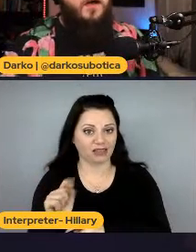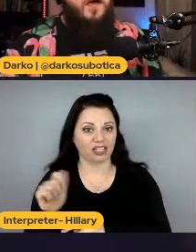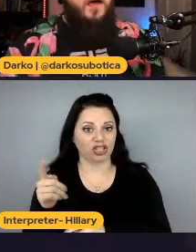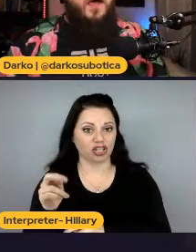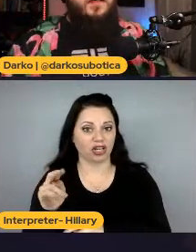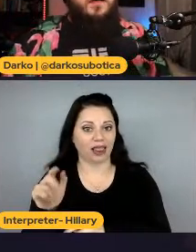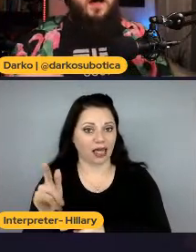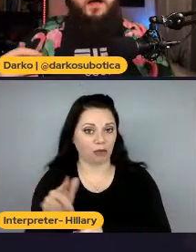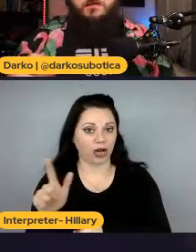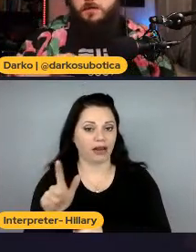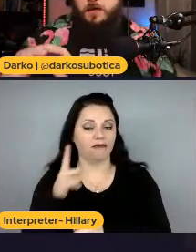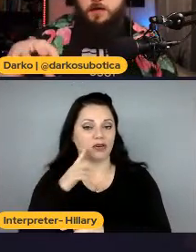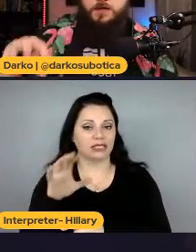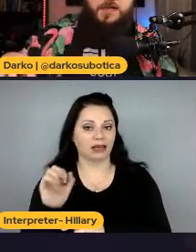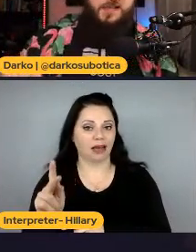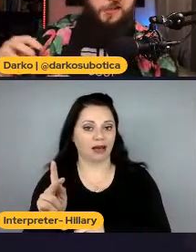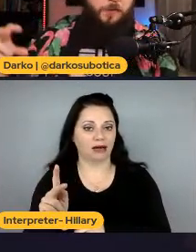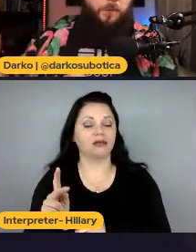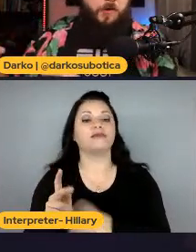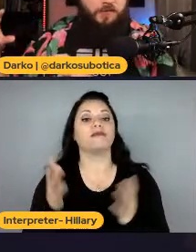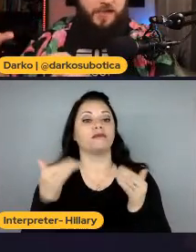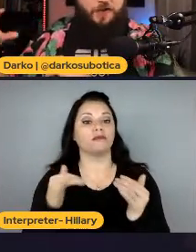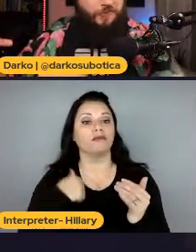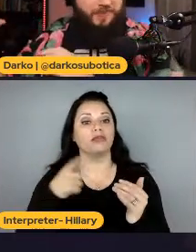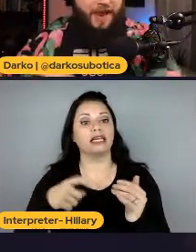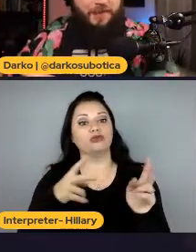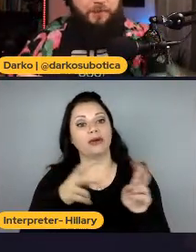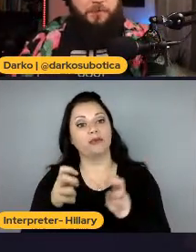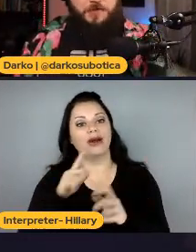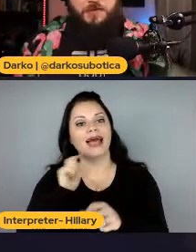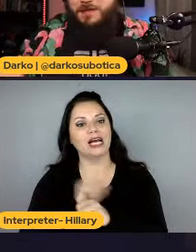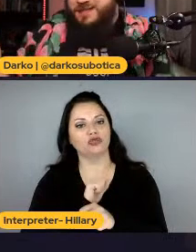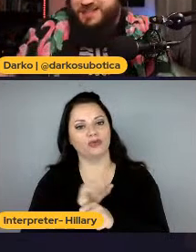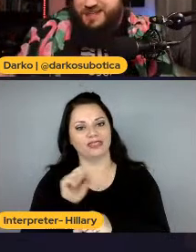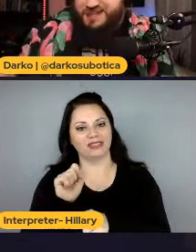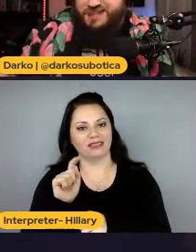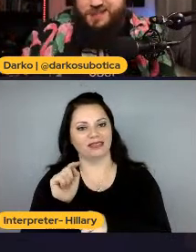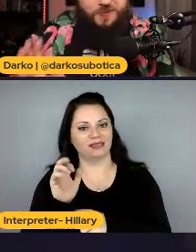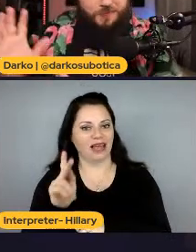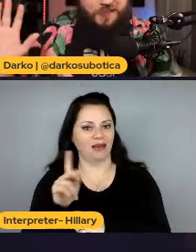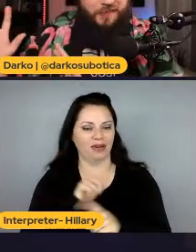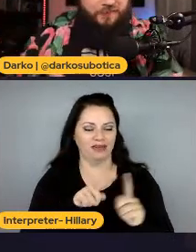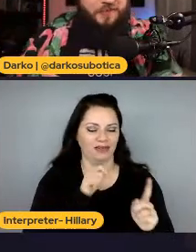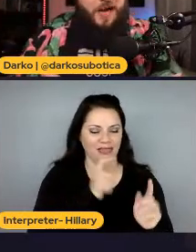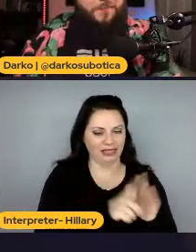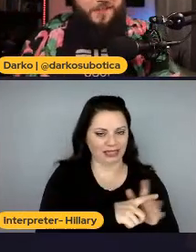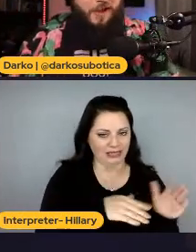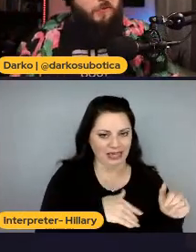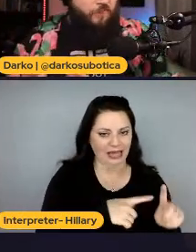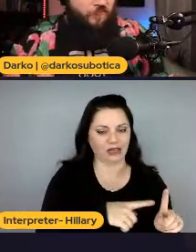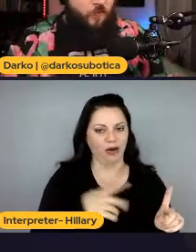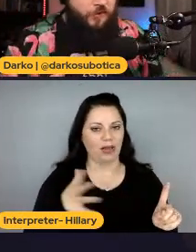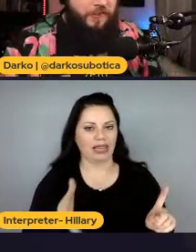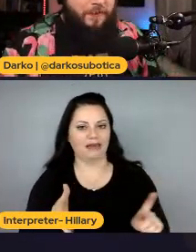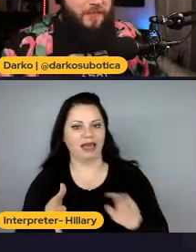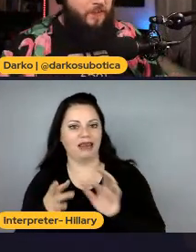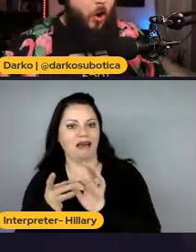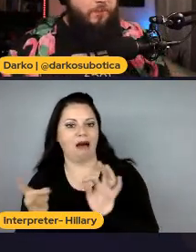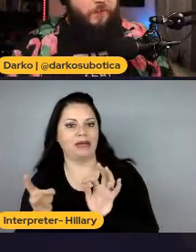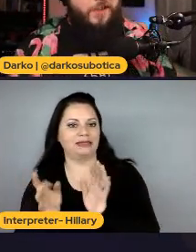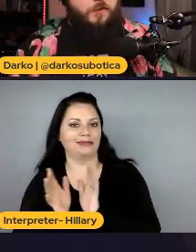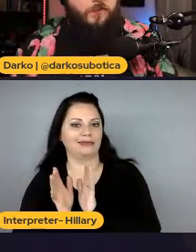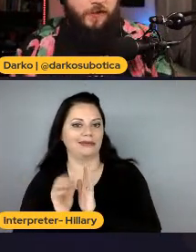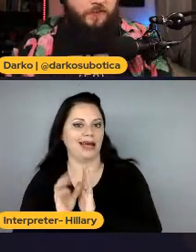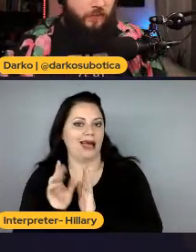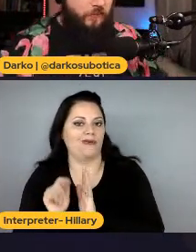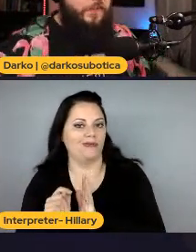CDK. And in this case, I need to import the actual stack that I'm going to be using, but it doesn't exist yet. So I'm just going to leave it commented out for the time being.